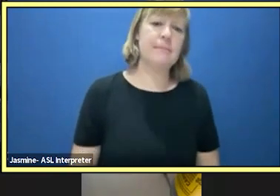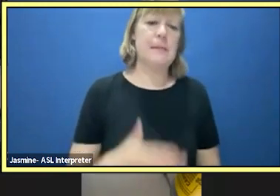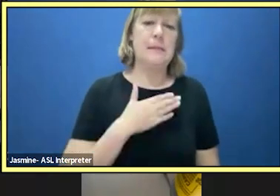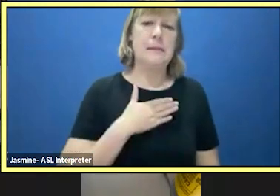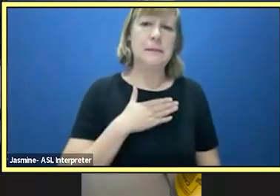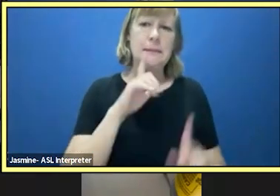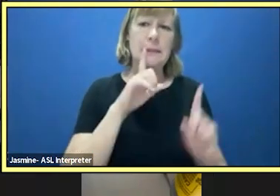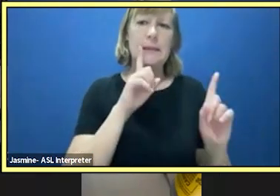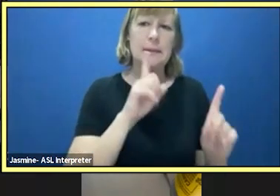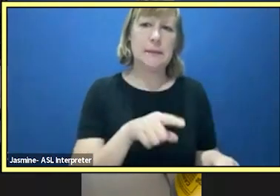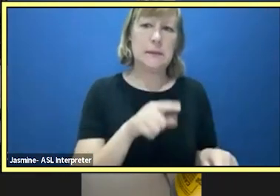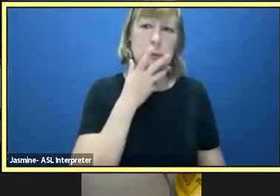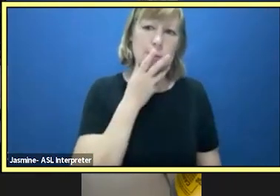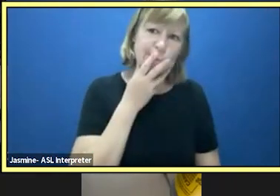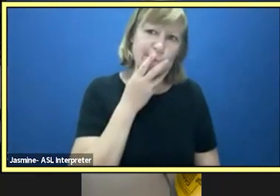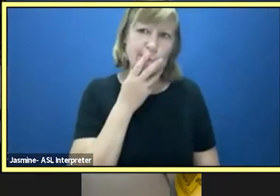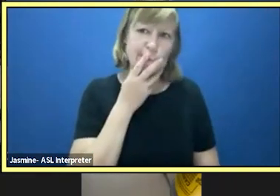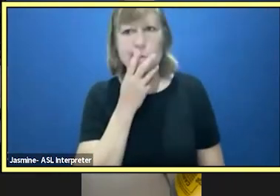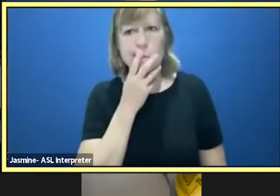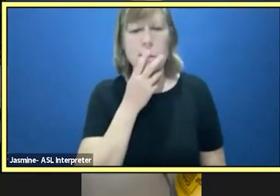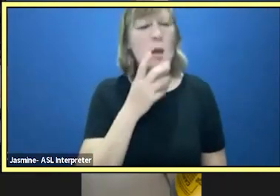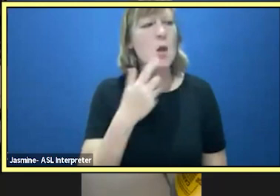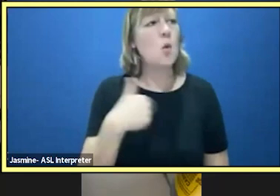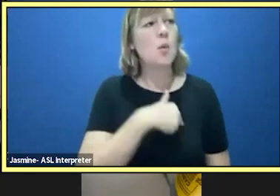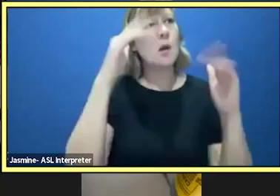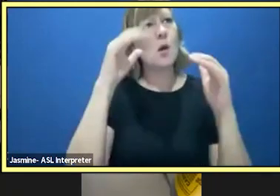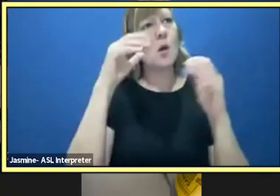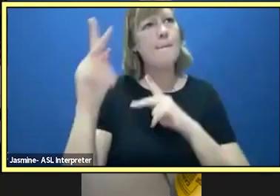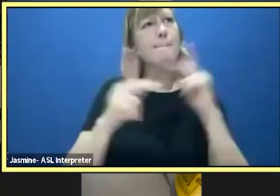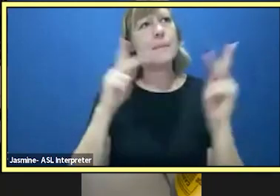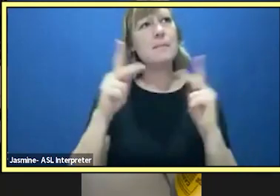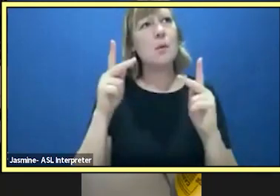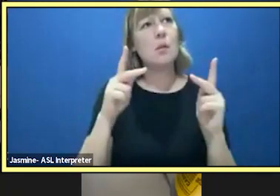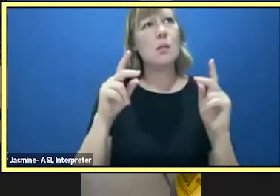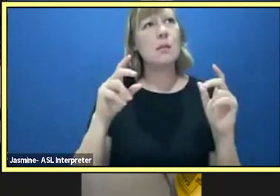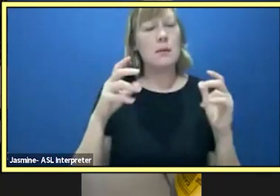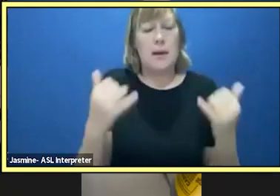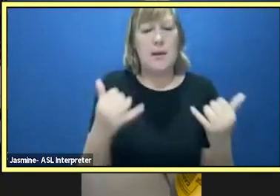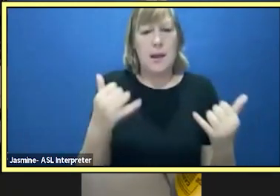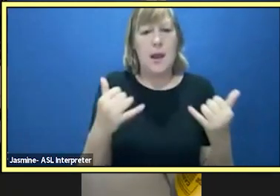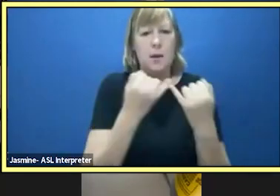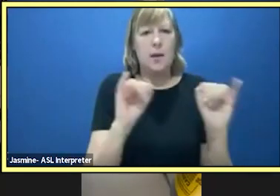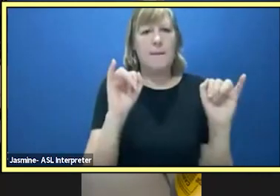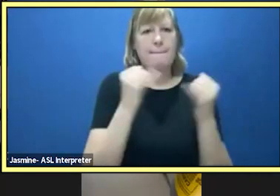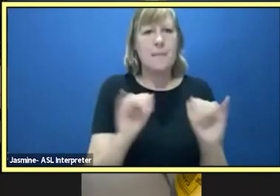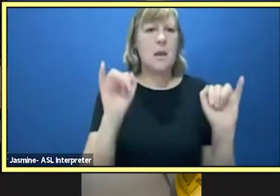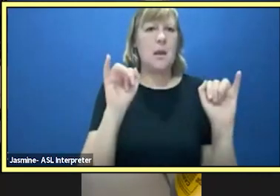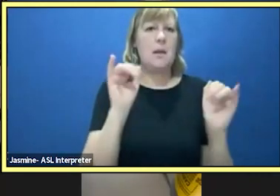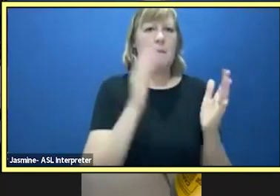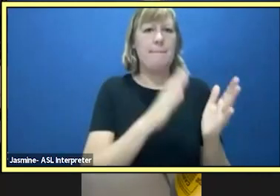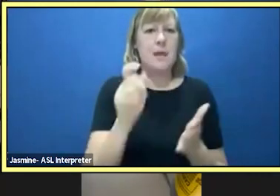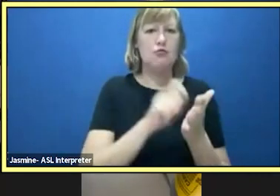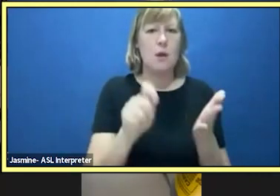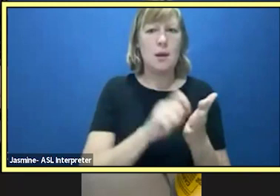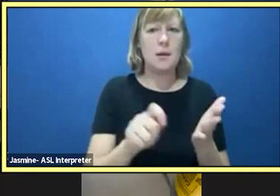who currently now do independent plan writing get hired by the case management organizations. That would be the best case scenario. The person can